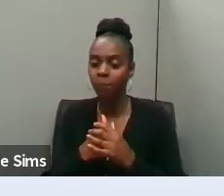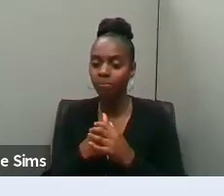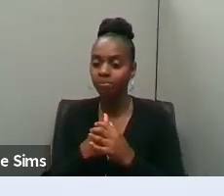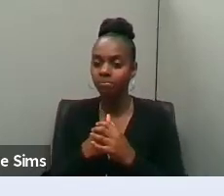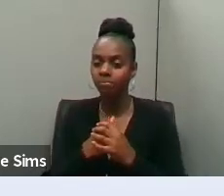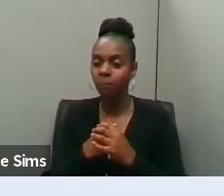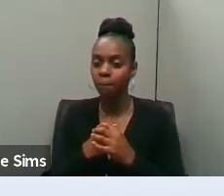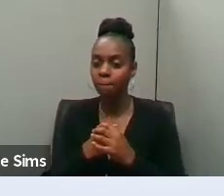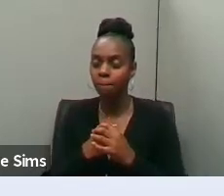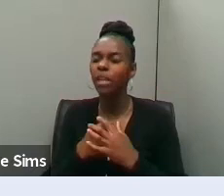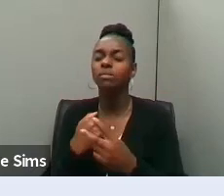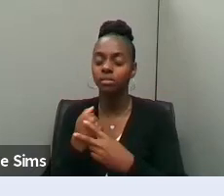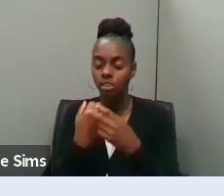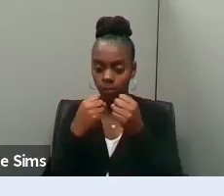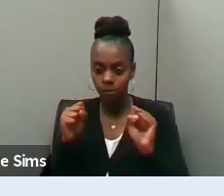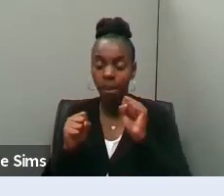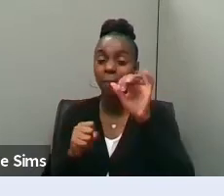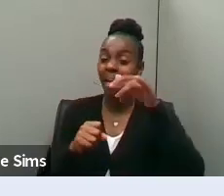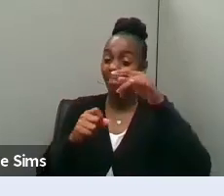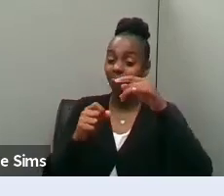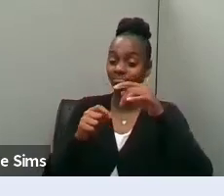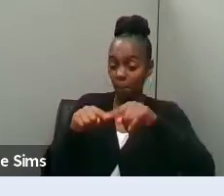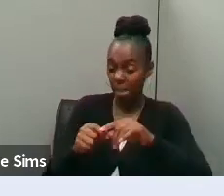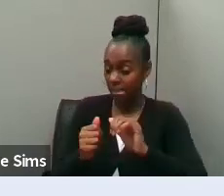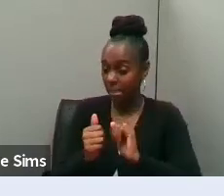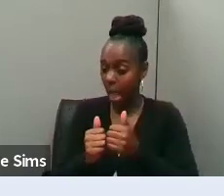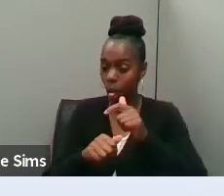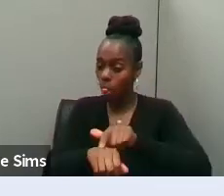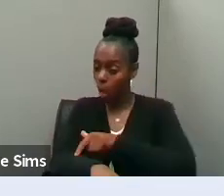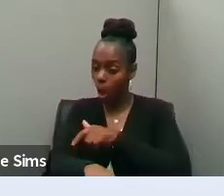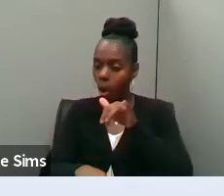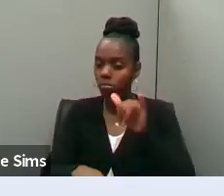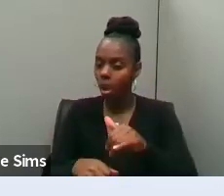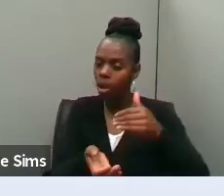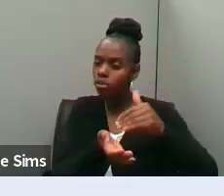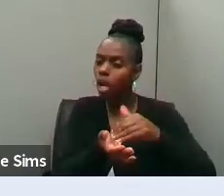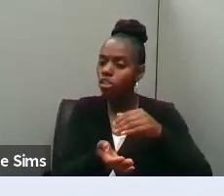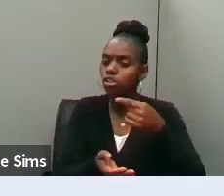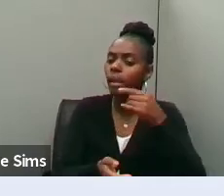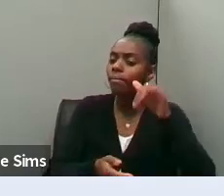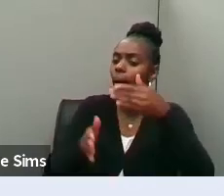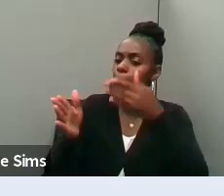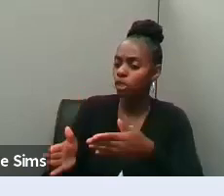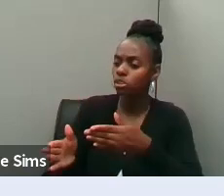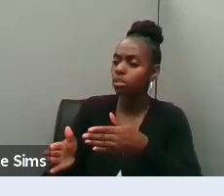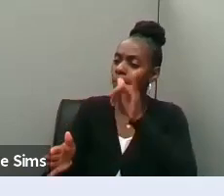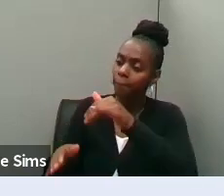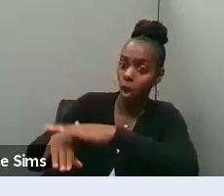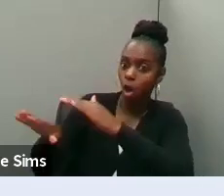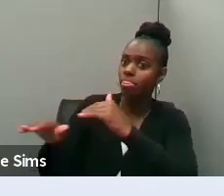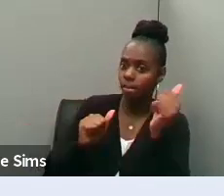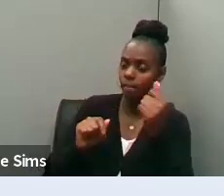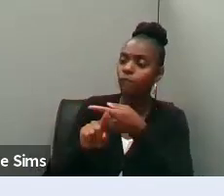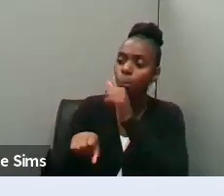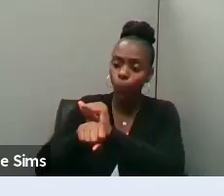It depends on how long the doctor says the person's going to be out. So if this